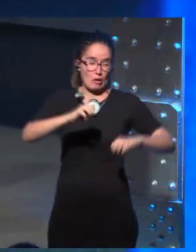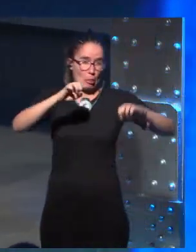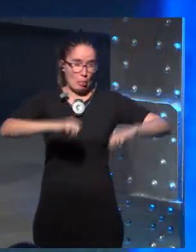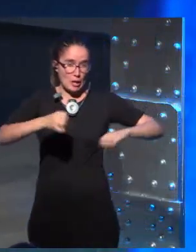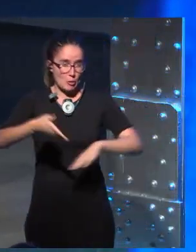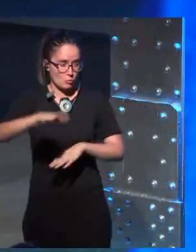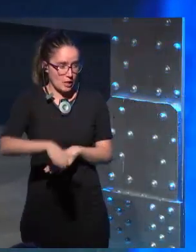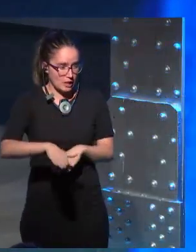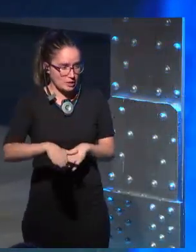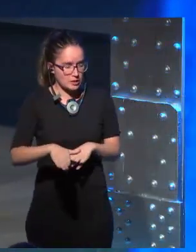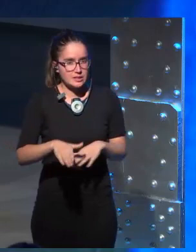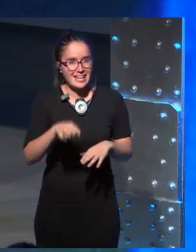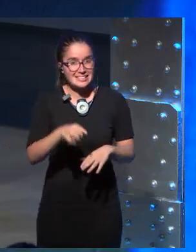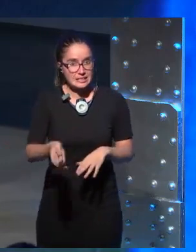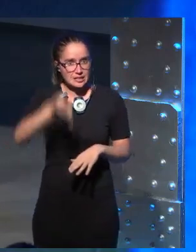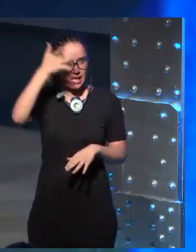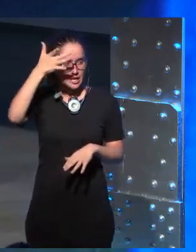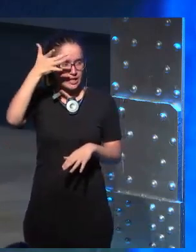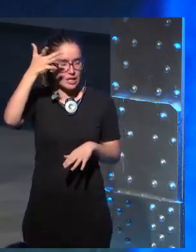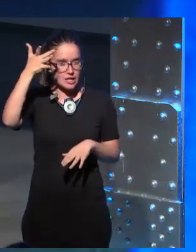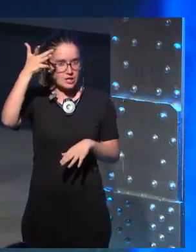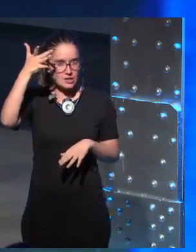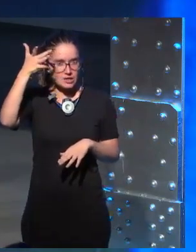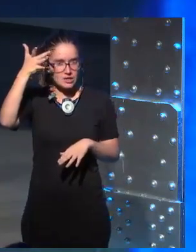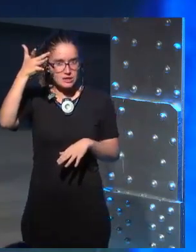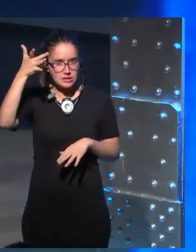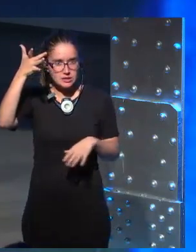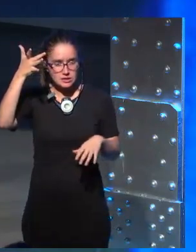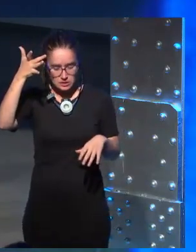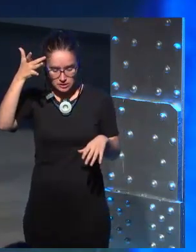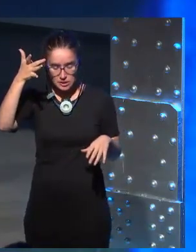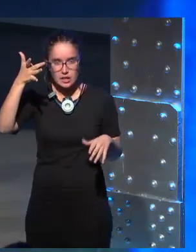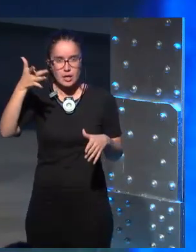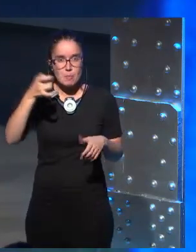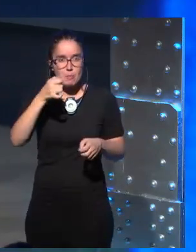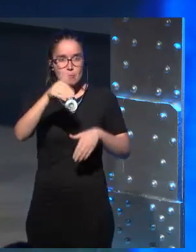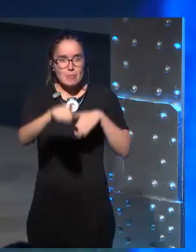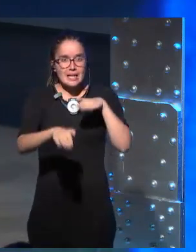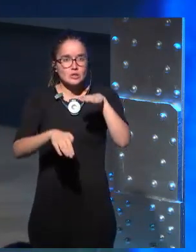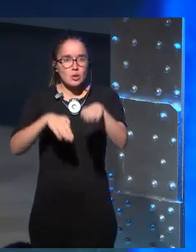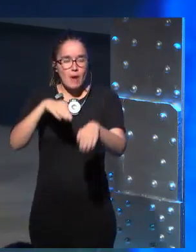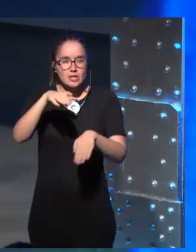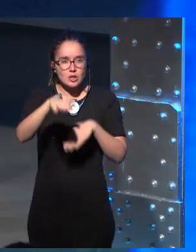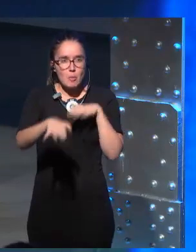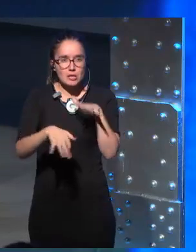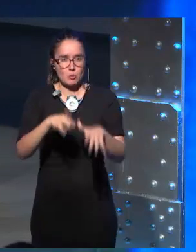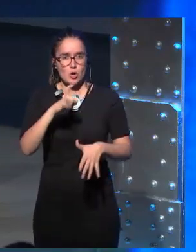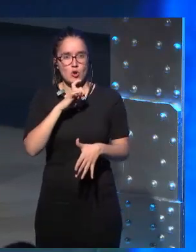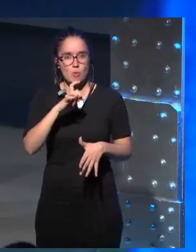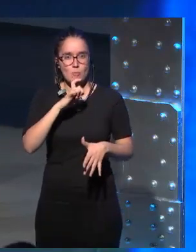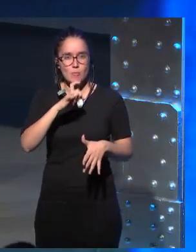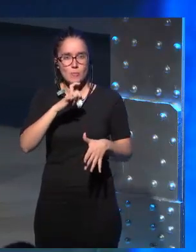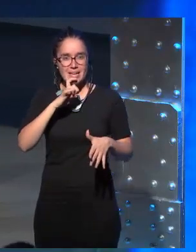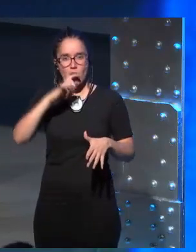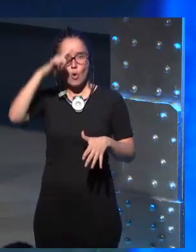This is the idea that every step you go one step. It's extremely hard to get out of the culture you